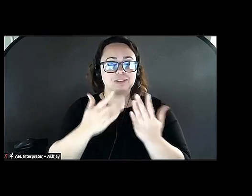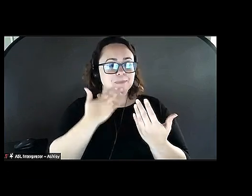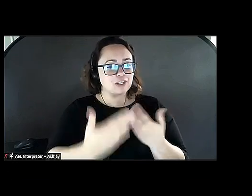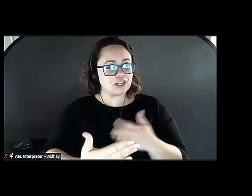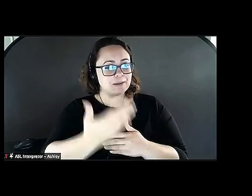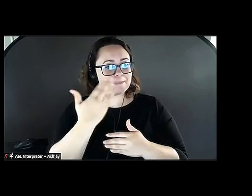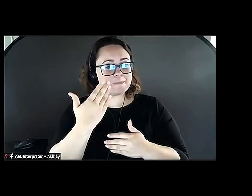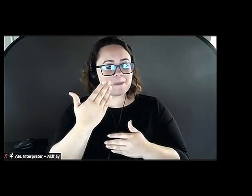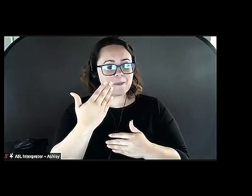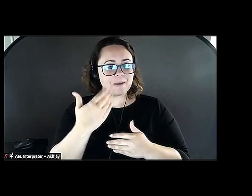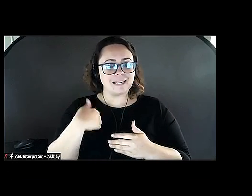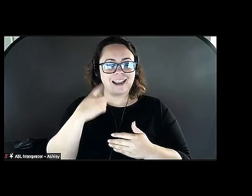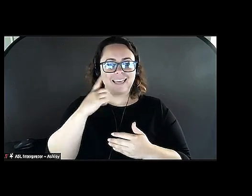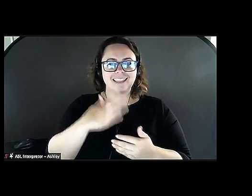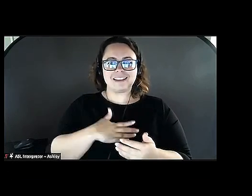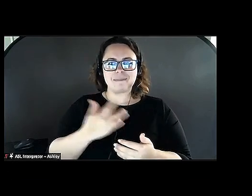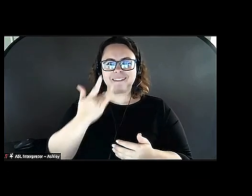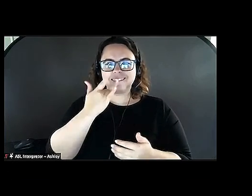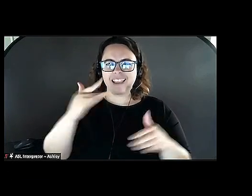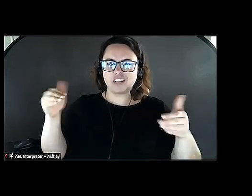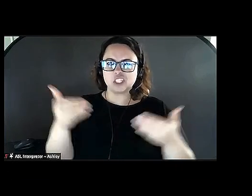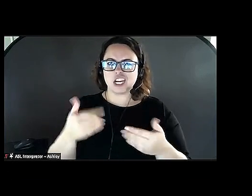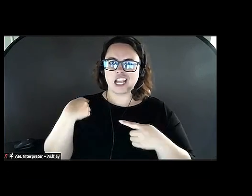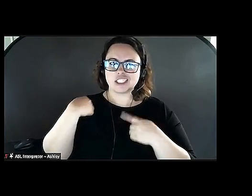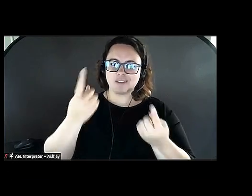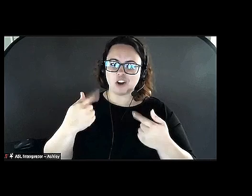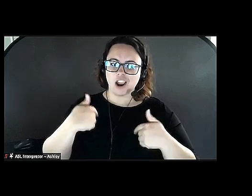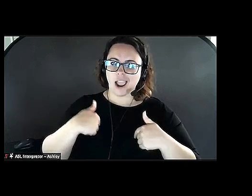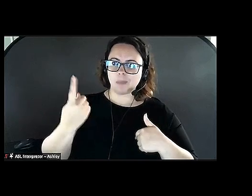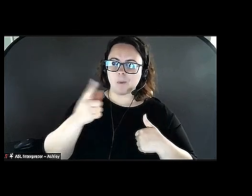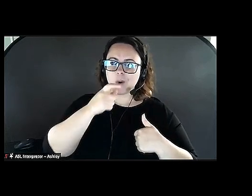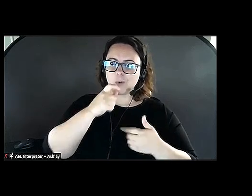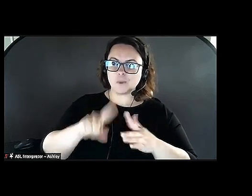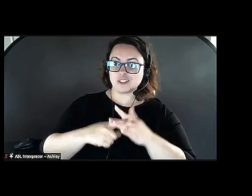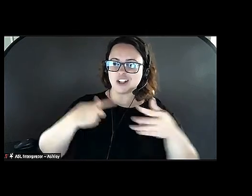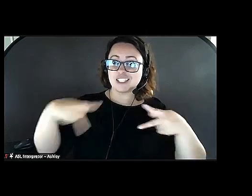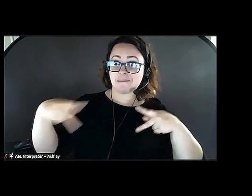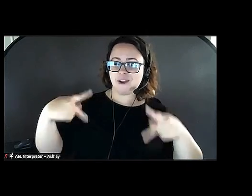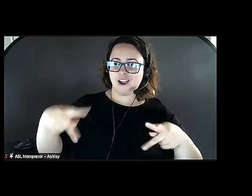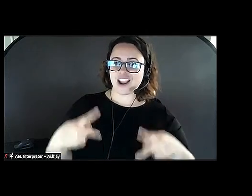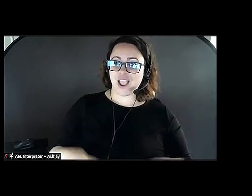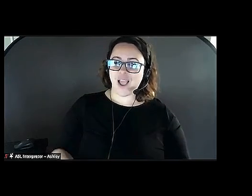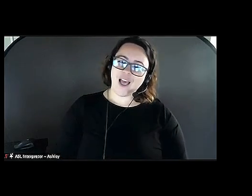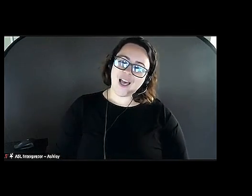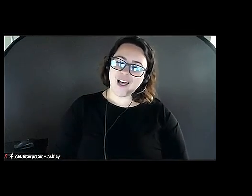I think that's my favorite introduction so far, that I'm the one that get the party started.